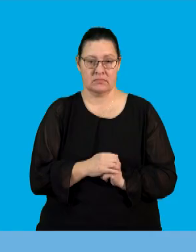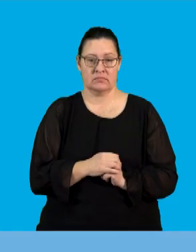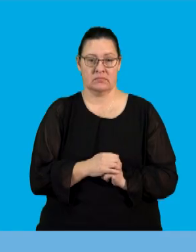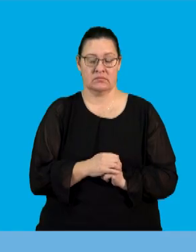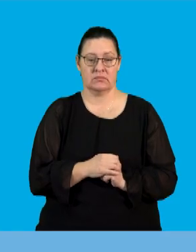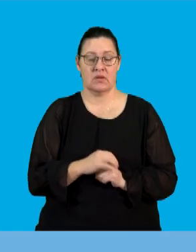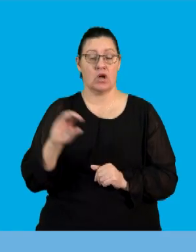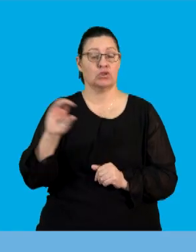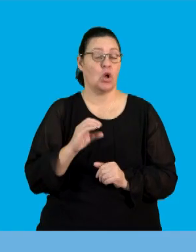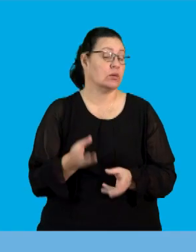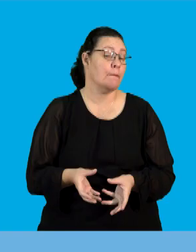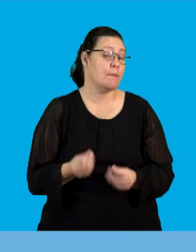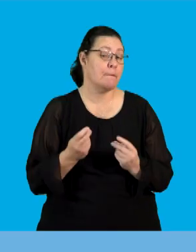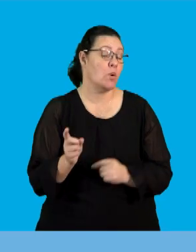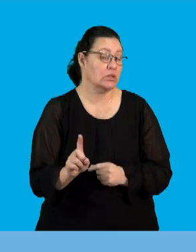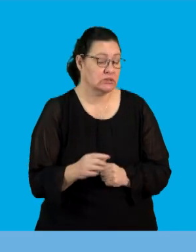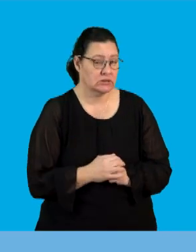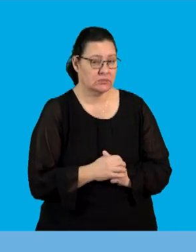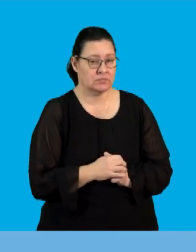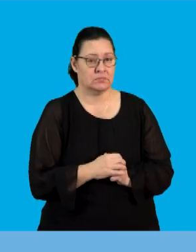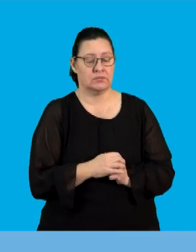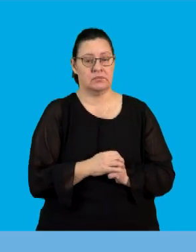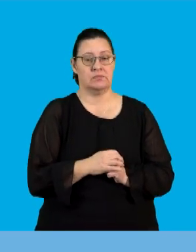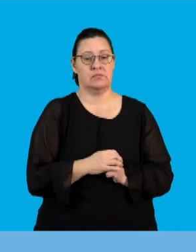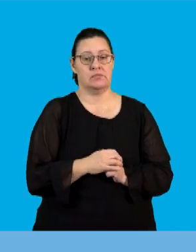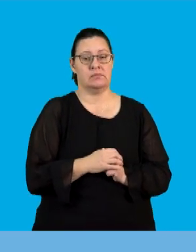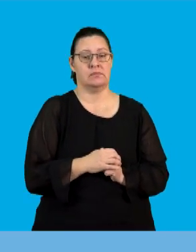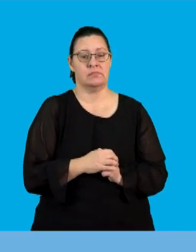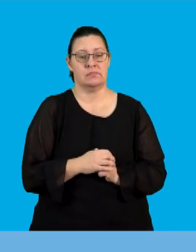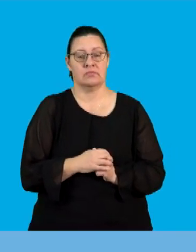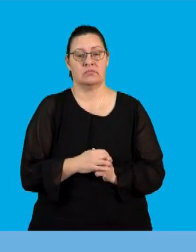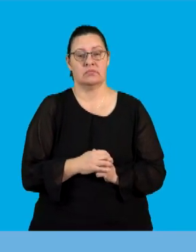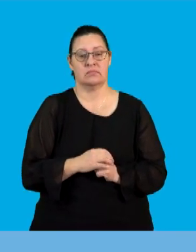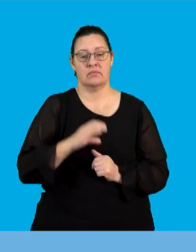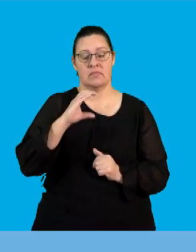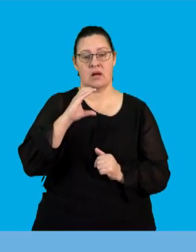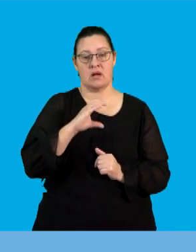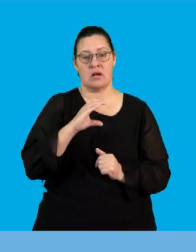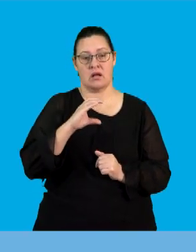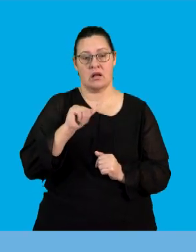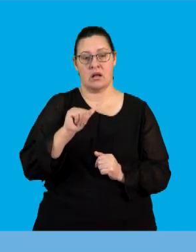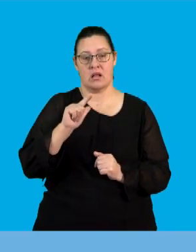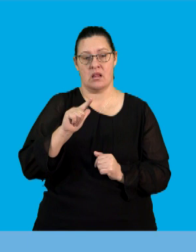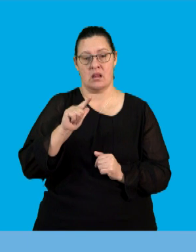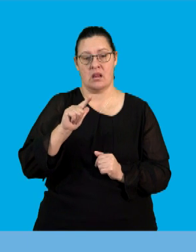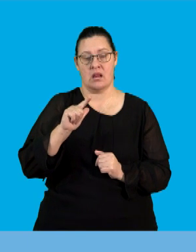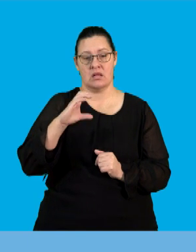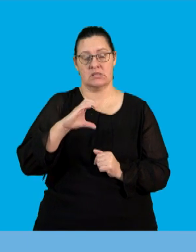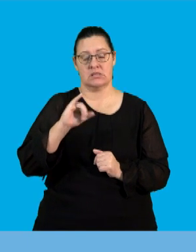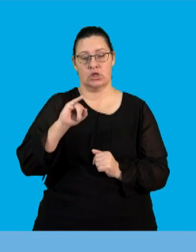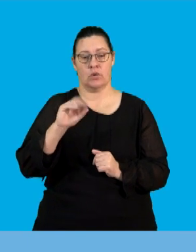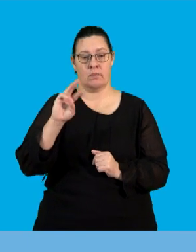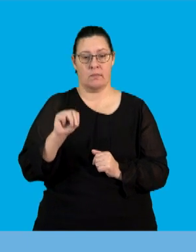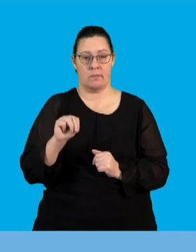the salt that you're going to be getting, that you're going to be receiving at the end of this reaction, is going to be our